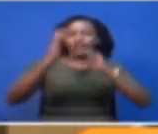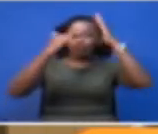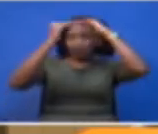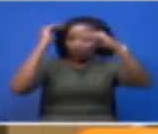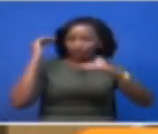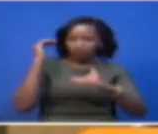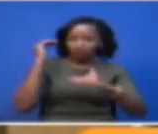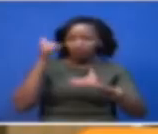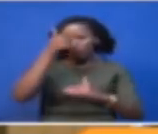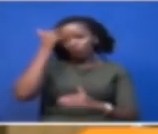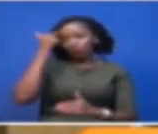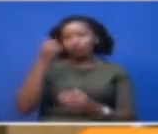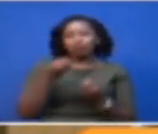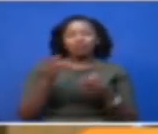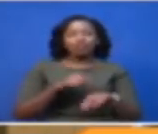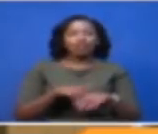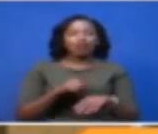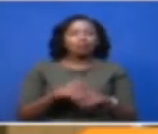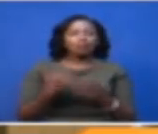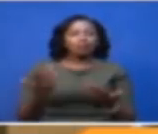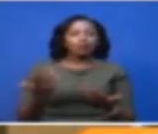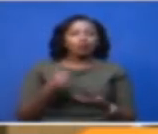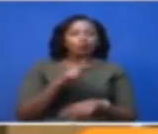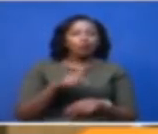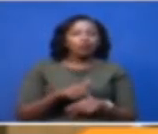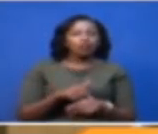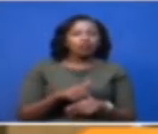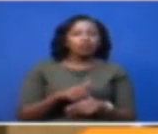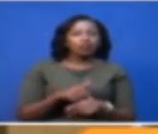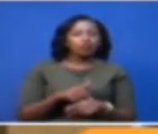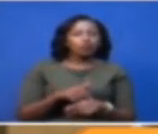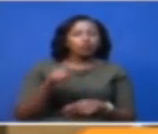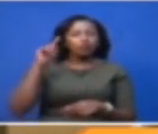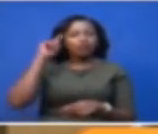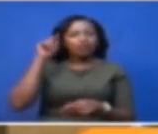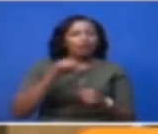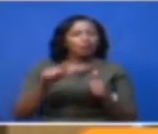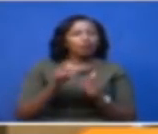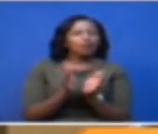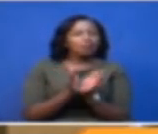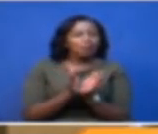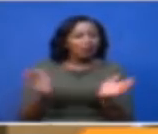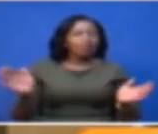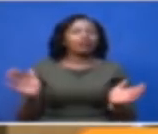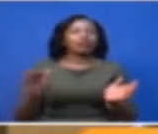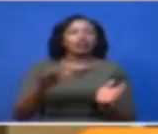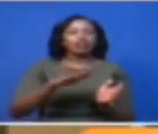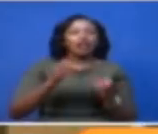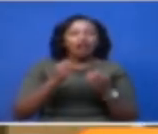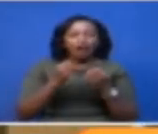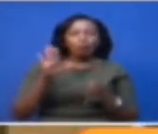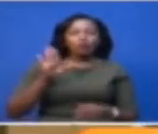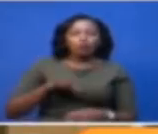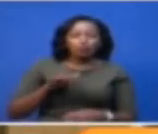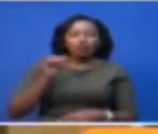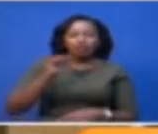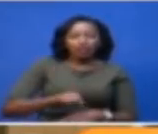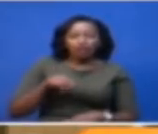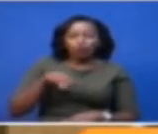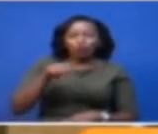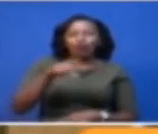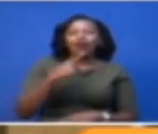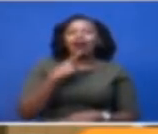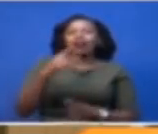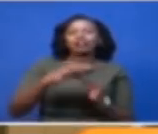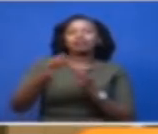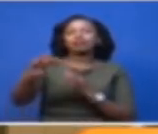tends to be a hostile space. But when you translate that to typical public spaces, how many women can walk 100 meters outside of their house or into a